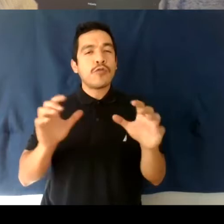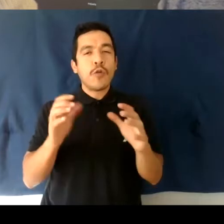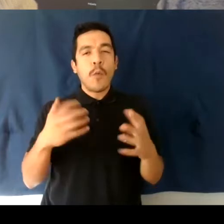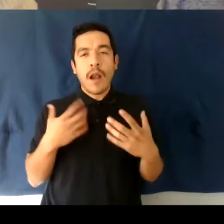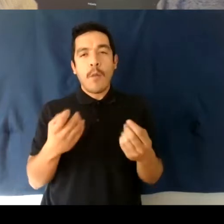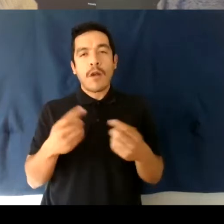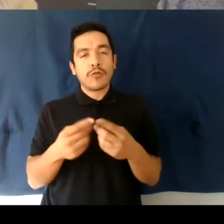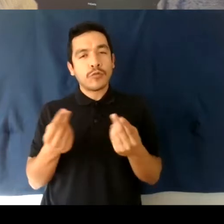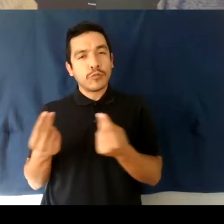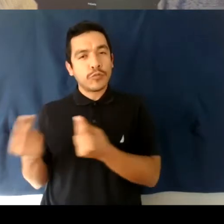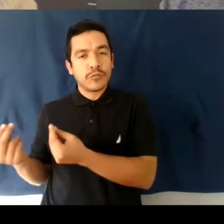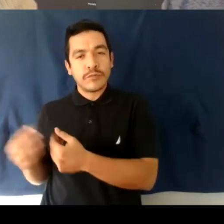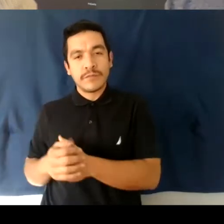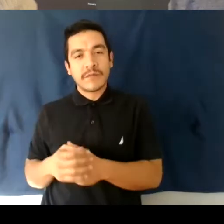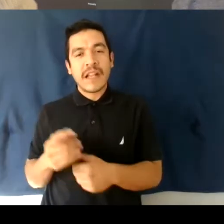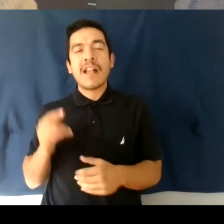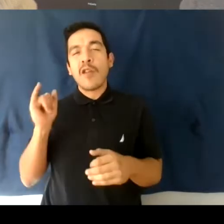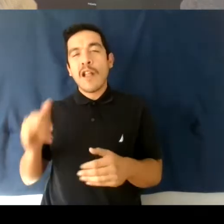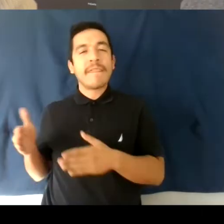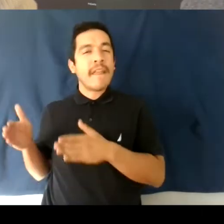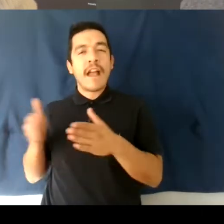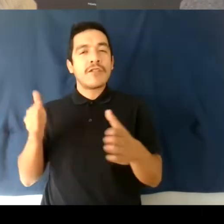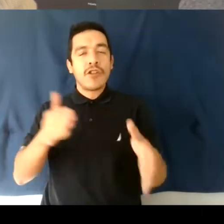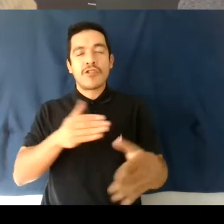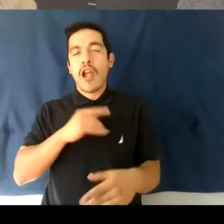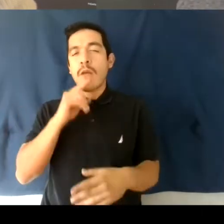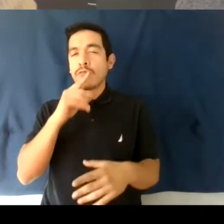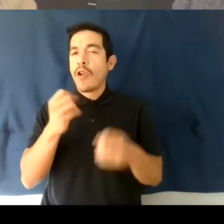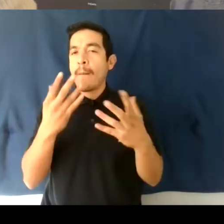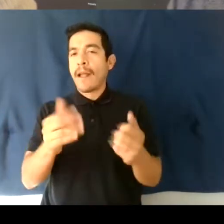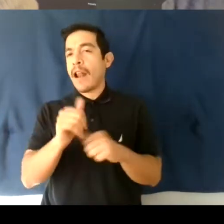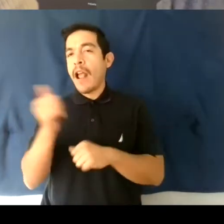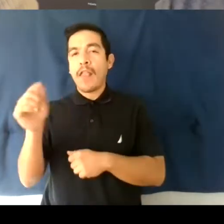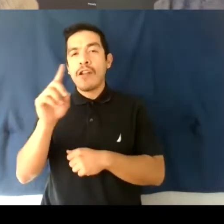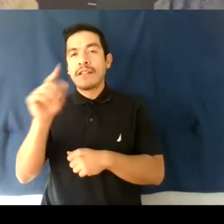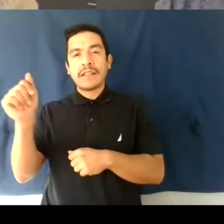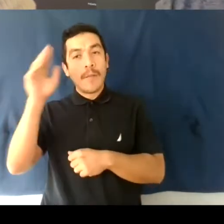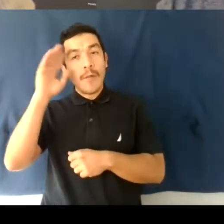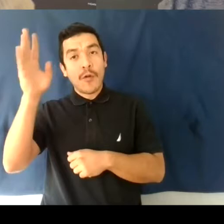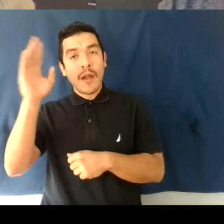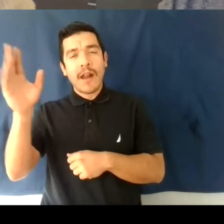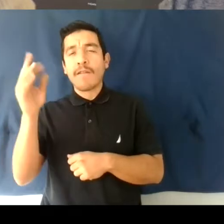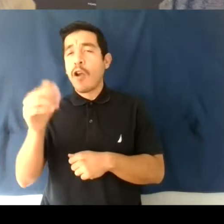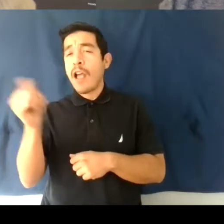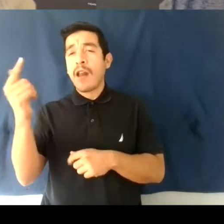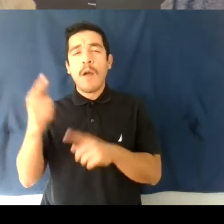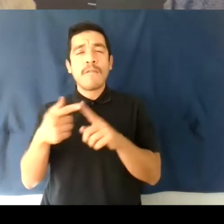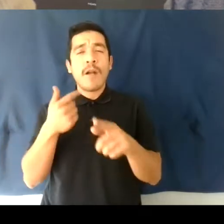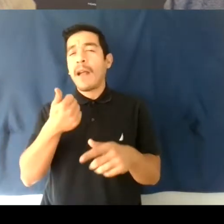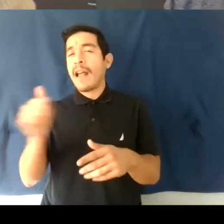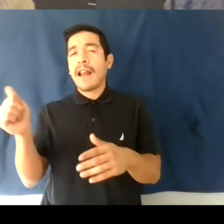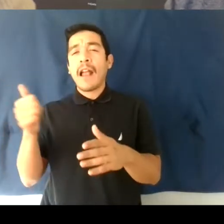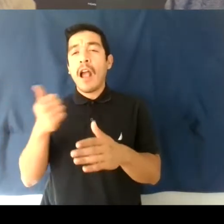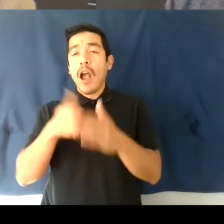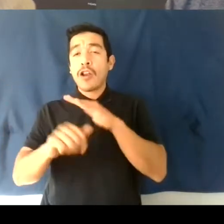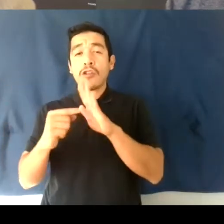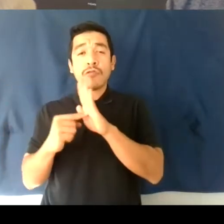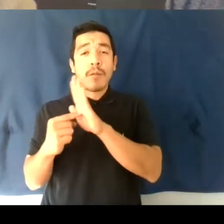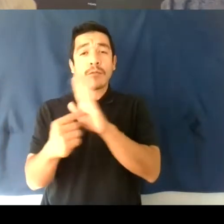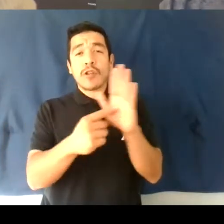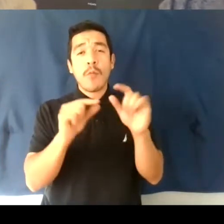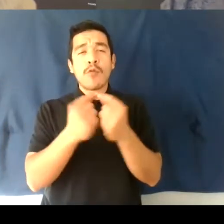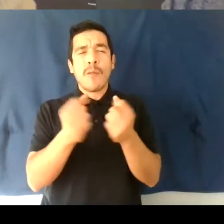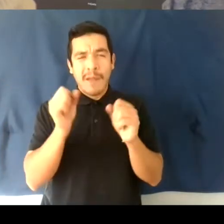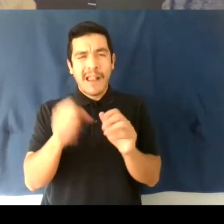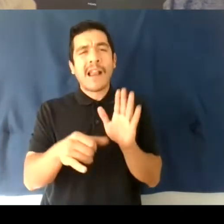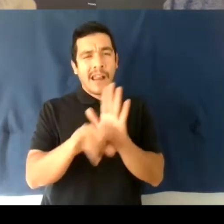I think that's a journey that I'm sure a lot of other disabled creatives or anyone from underrepresented groups can identify with.